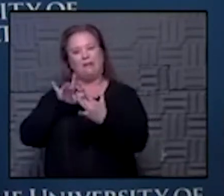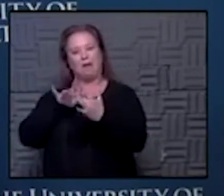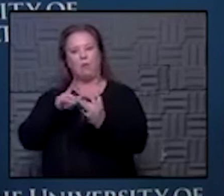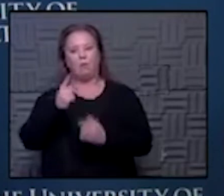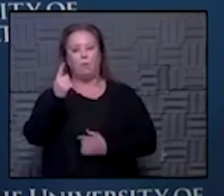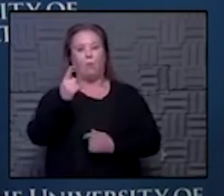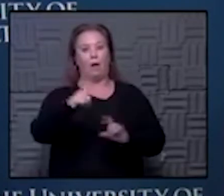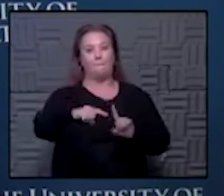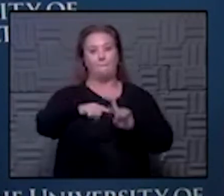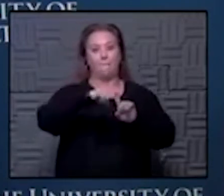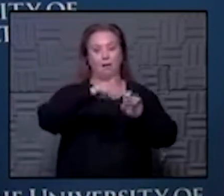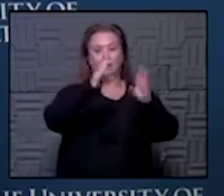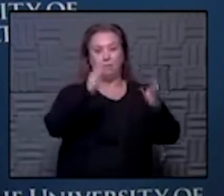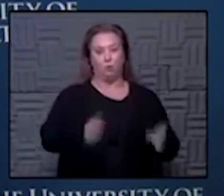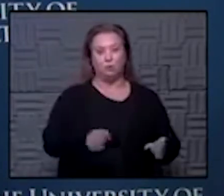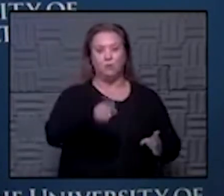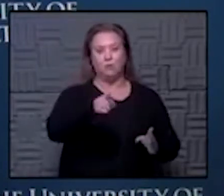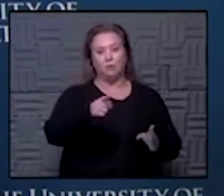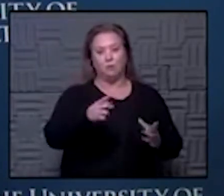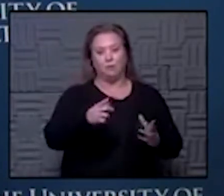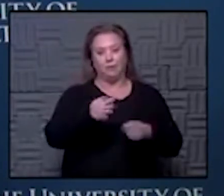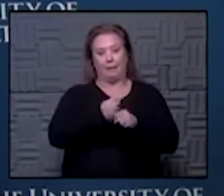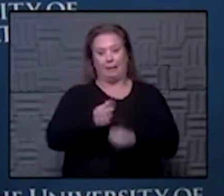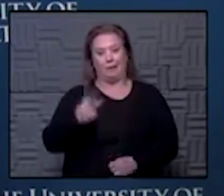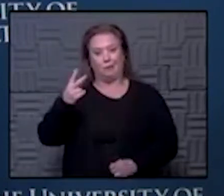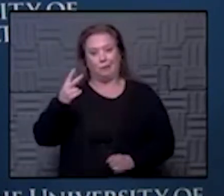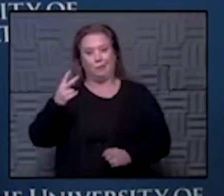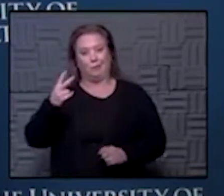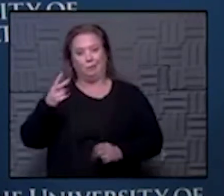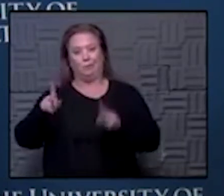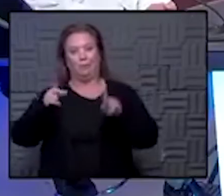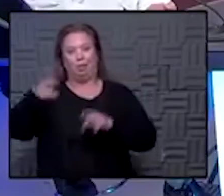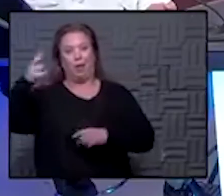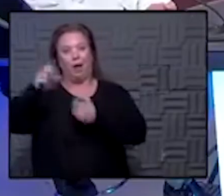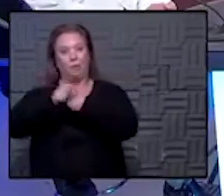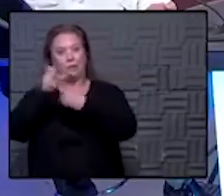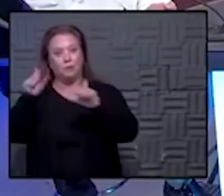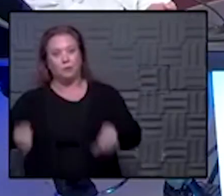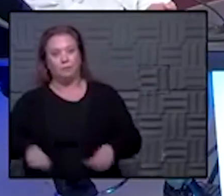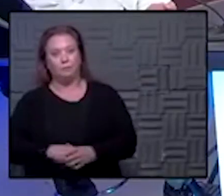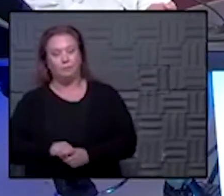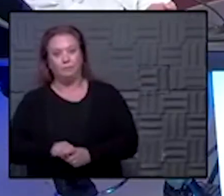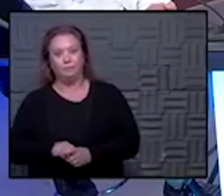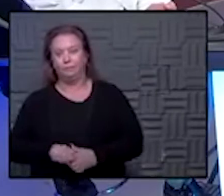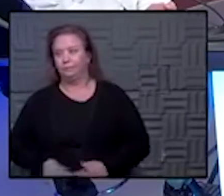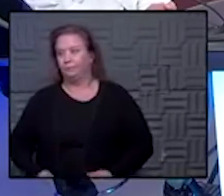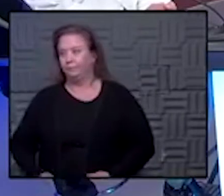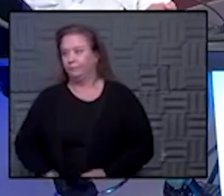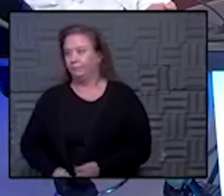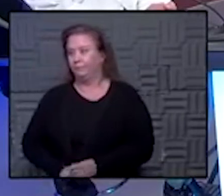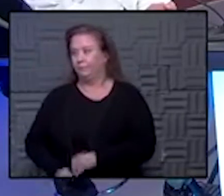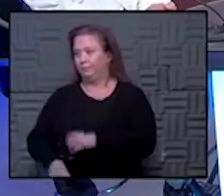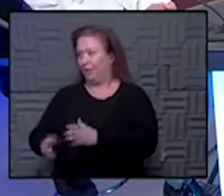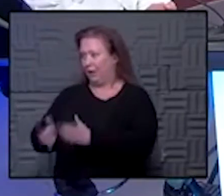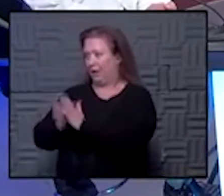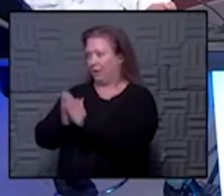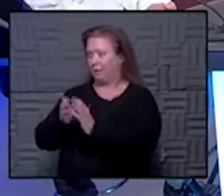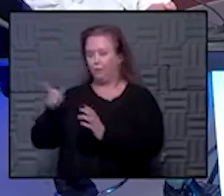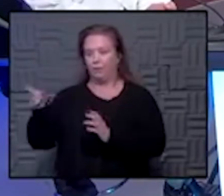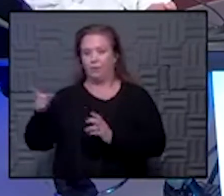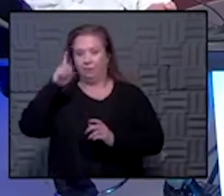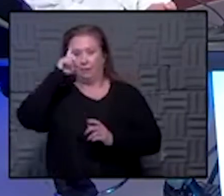one positive could make a gathering of 2 high risk. All right. And I'm going to take this opportunity to ask you,